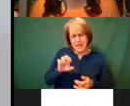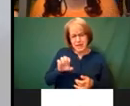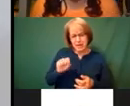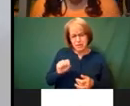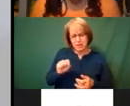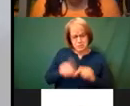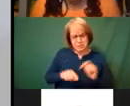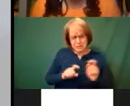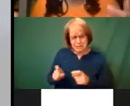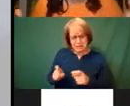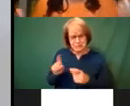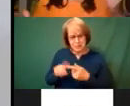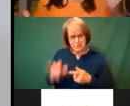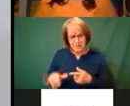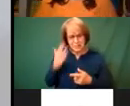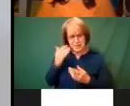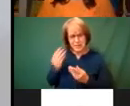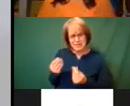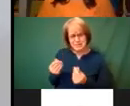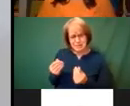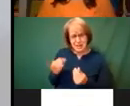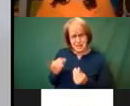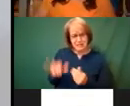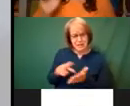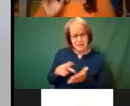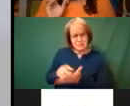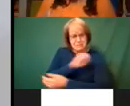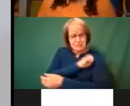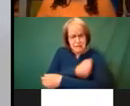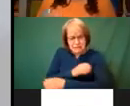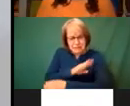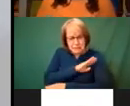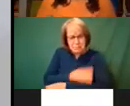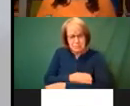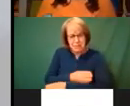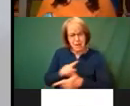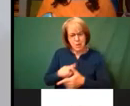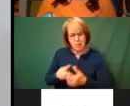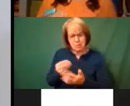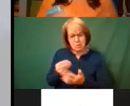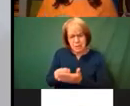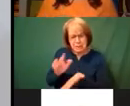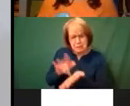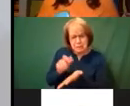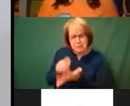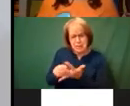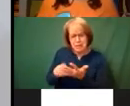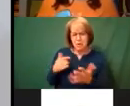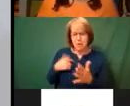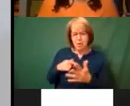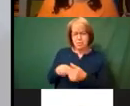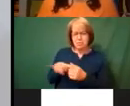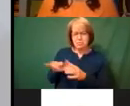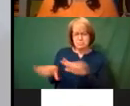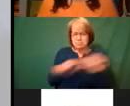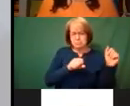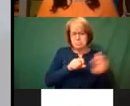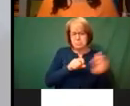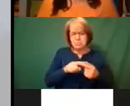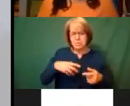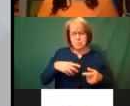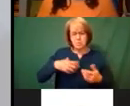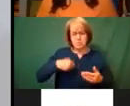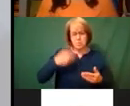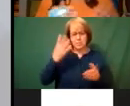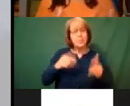and political power. And they took all that land back. And while you have some African-American homesteaders, for the